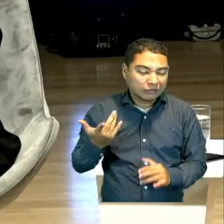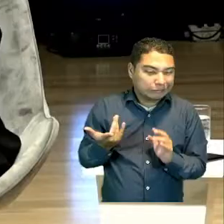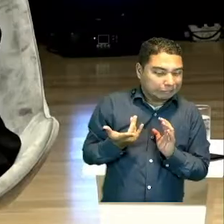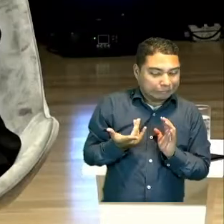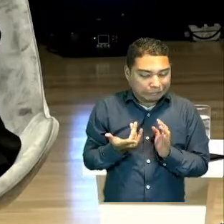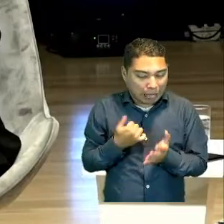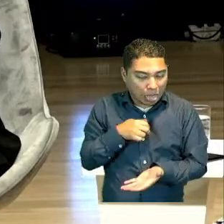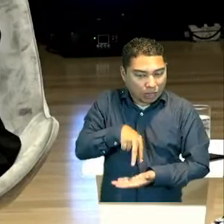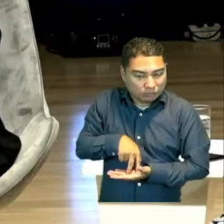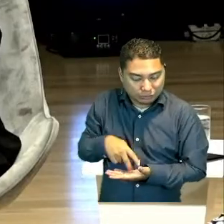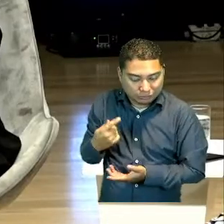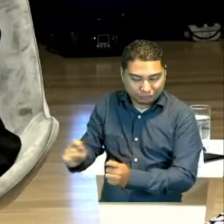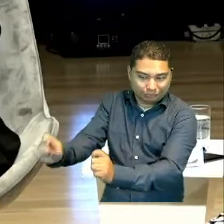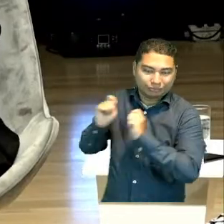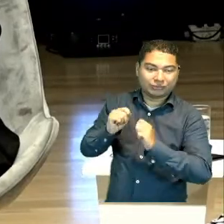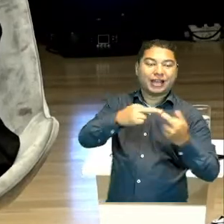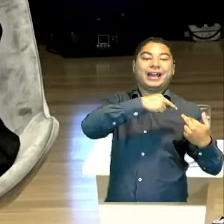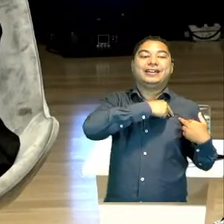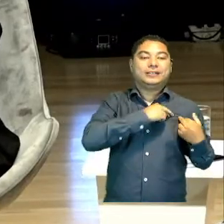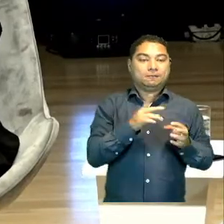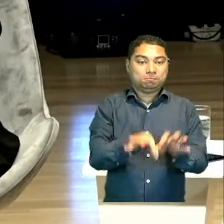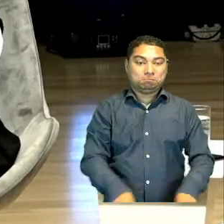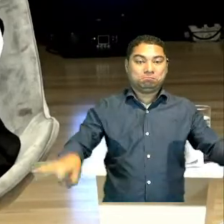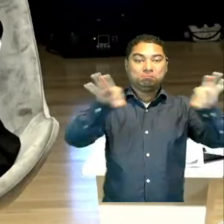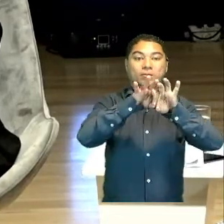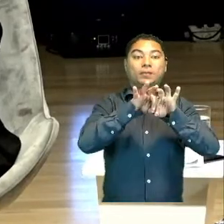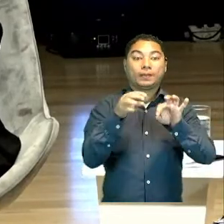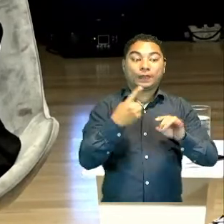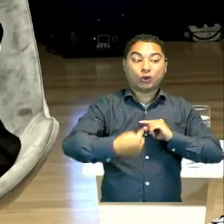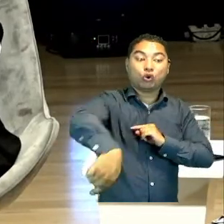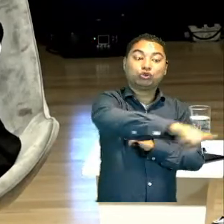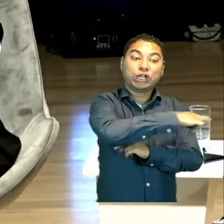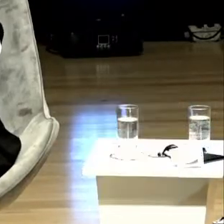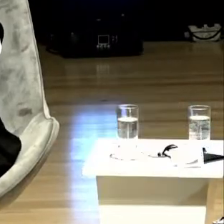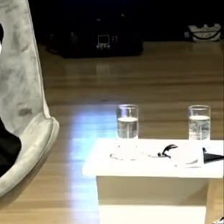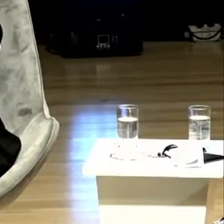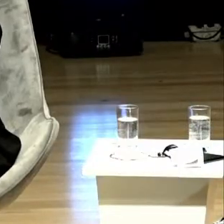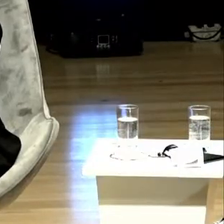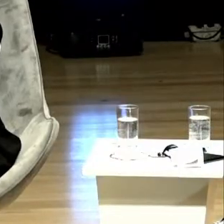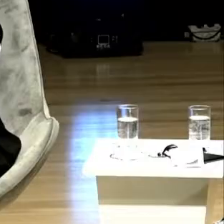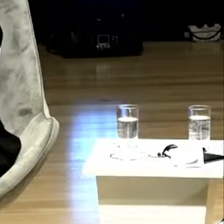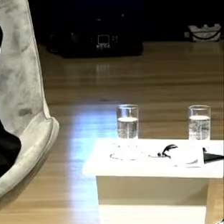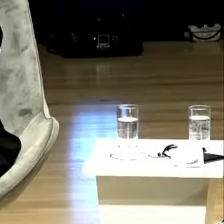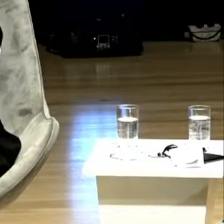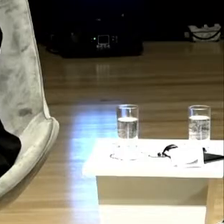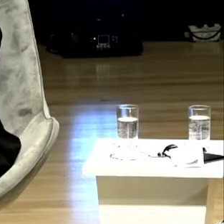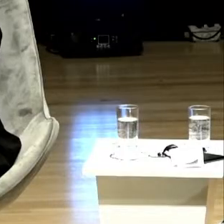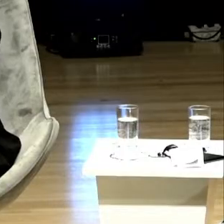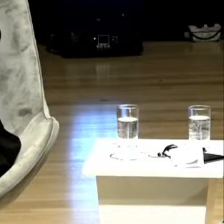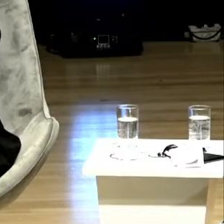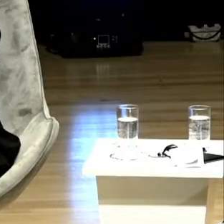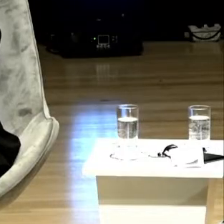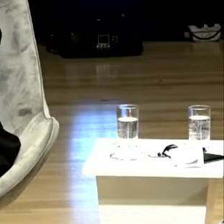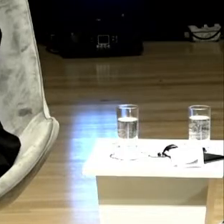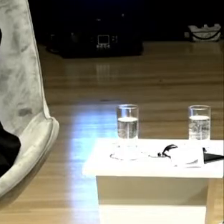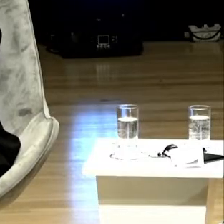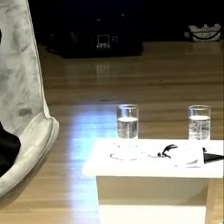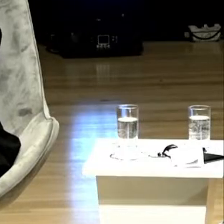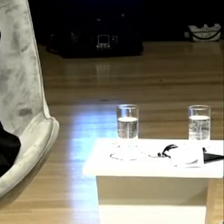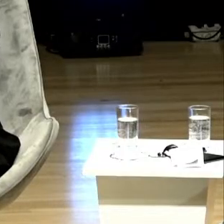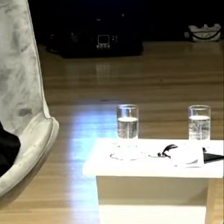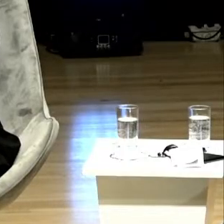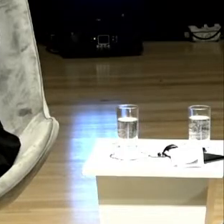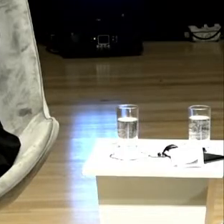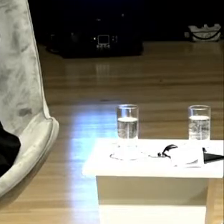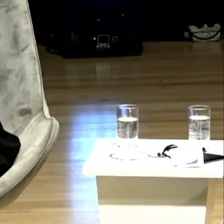reference individuals and that have important positions and can become key opinion leaders, that